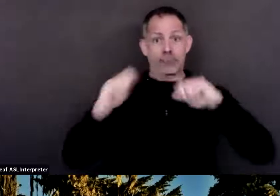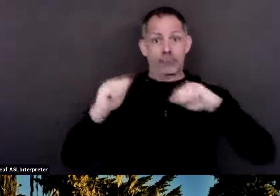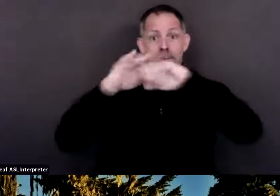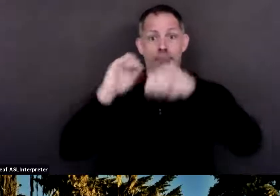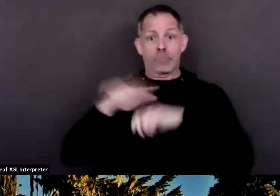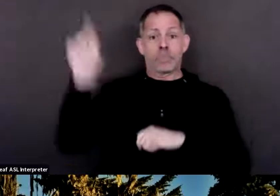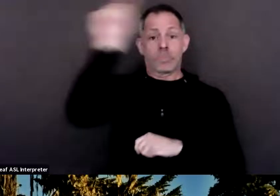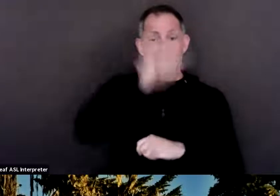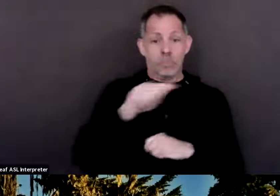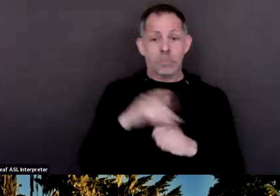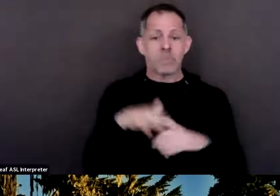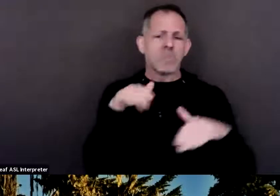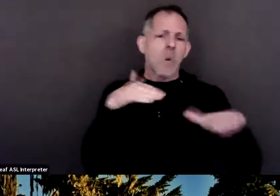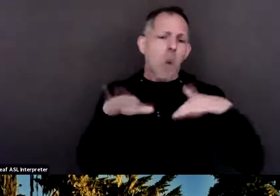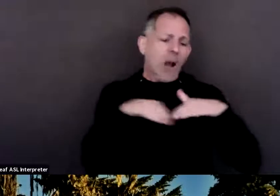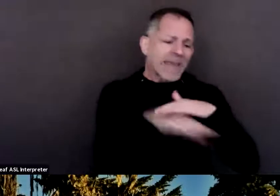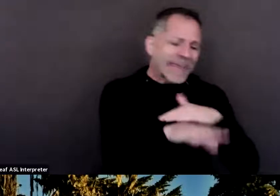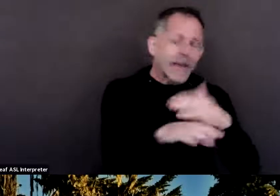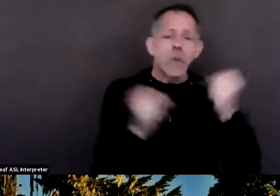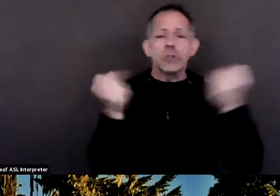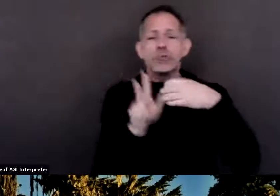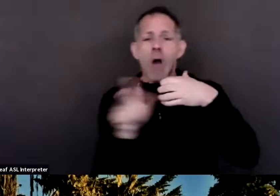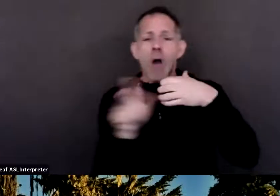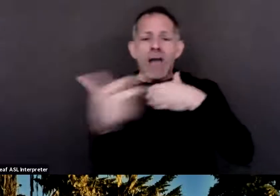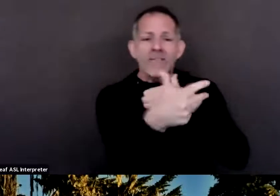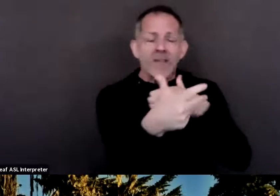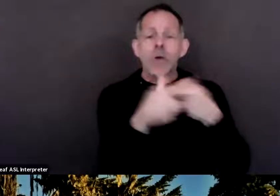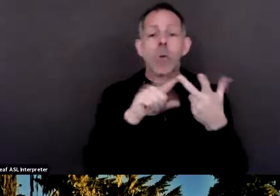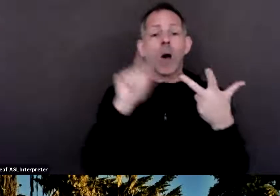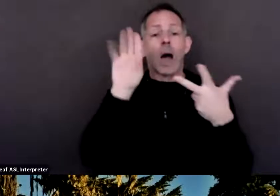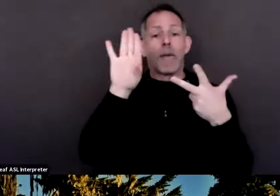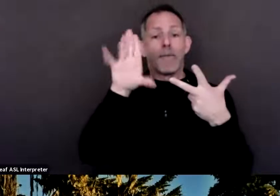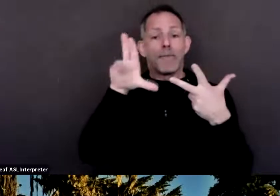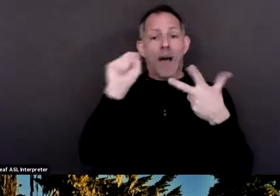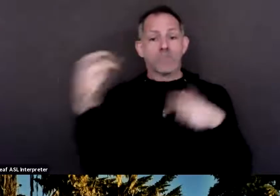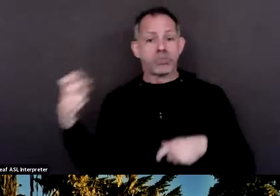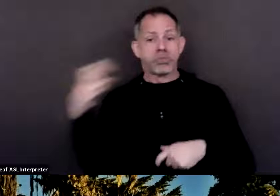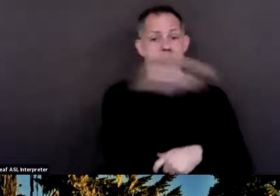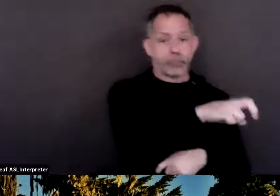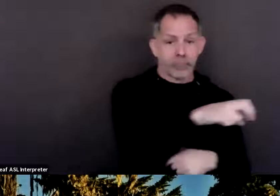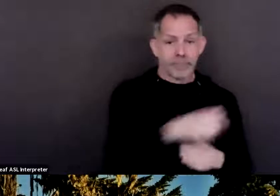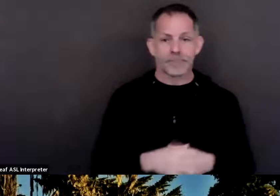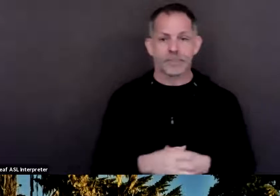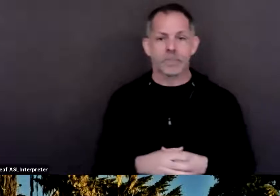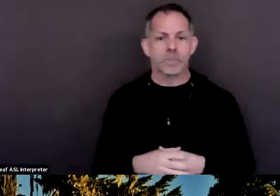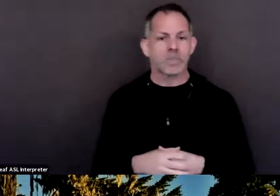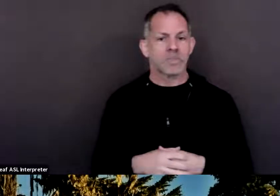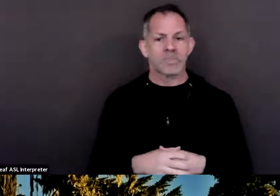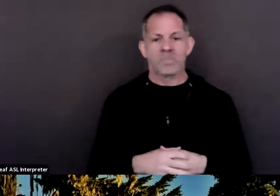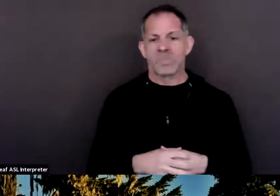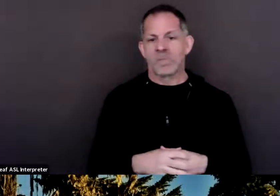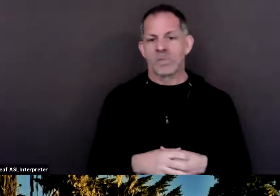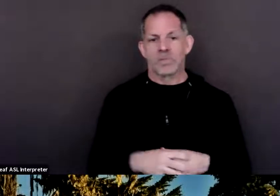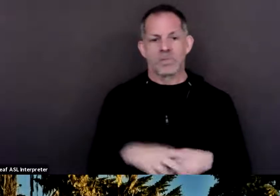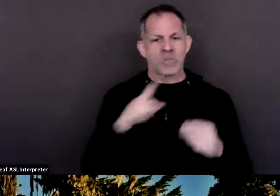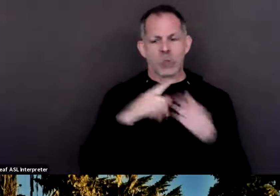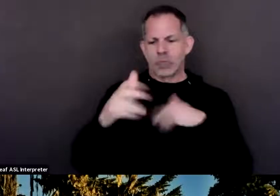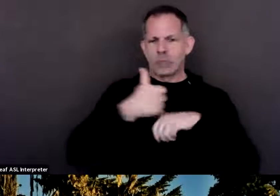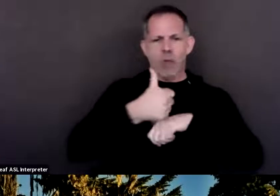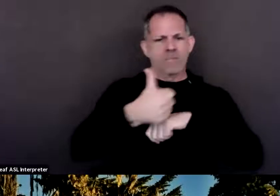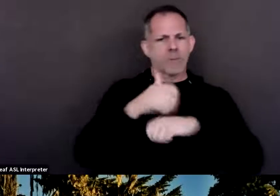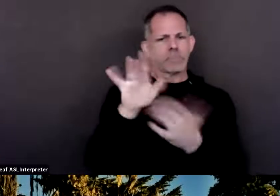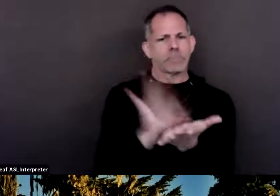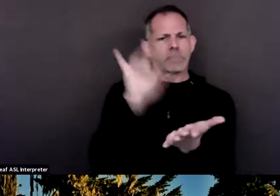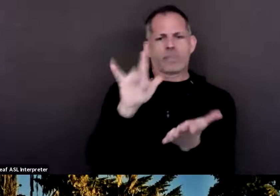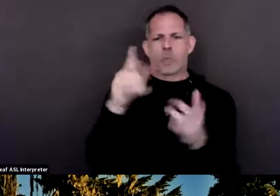Ash Way site, either, including arriving by transit. So we're trying to make it convenient and accessible for folks to be able to